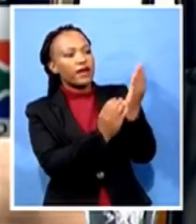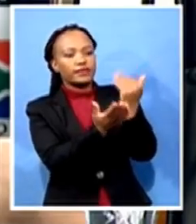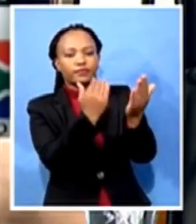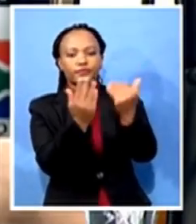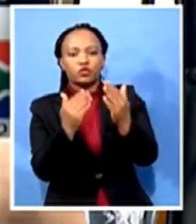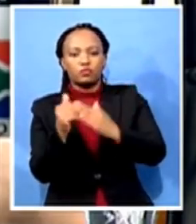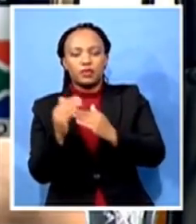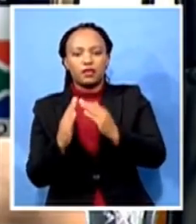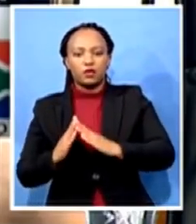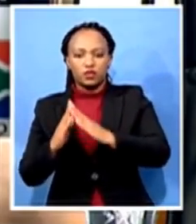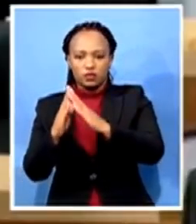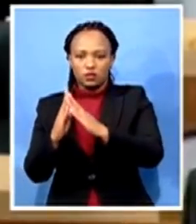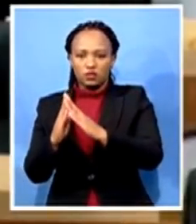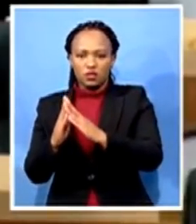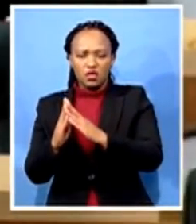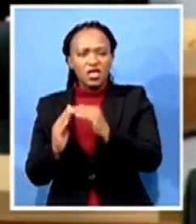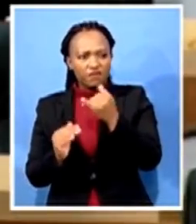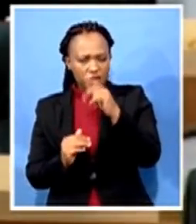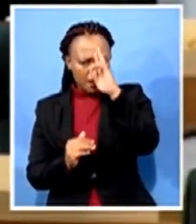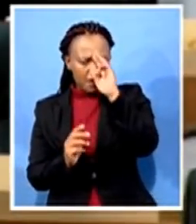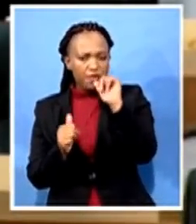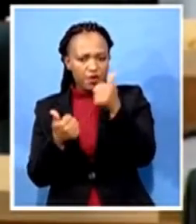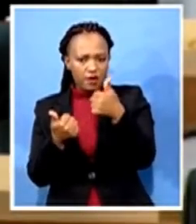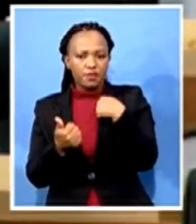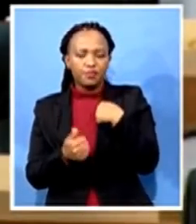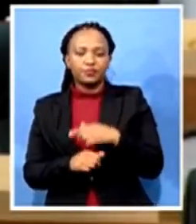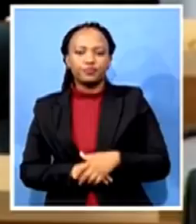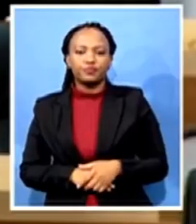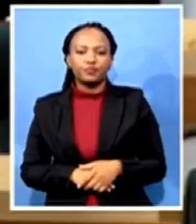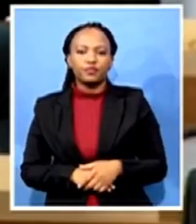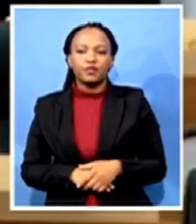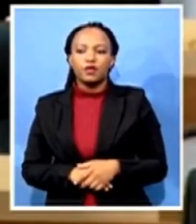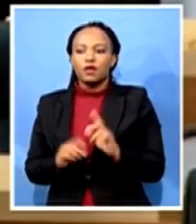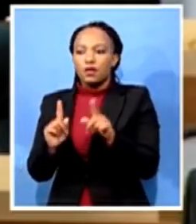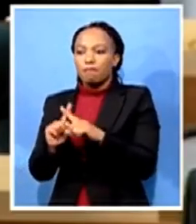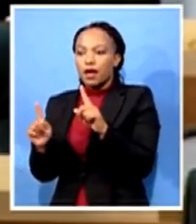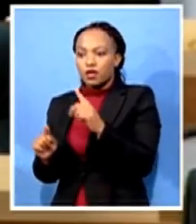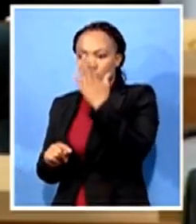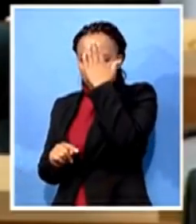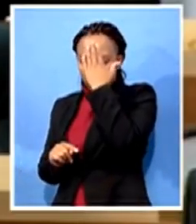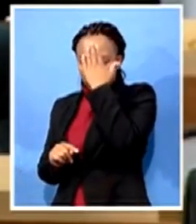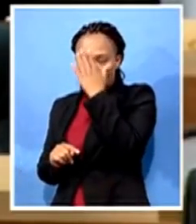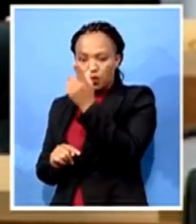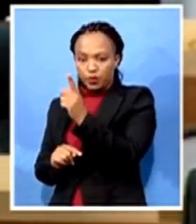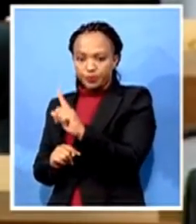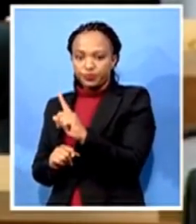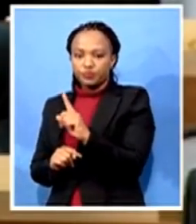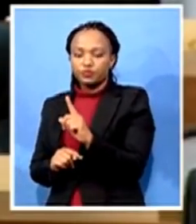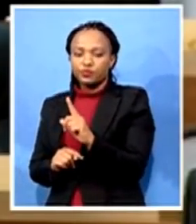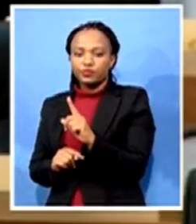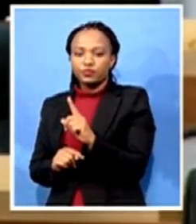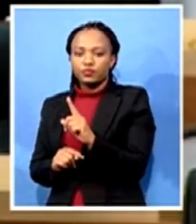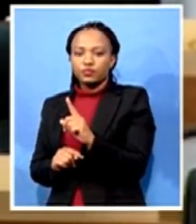remember. Yes, but we know, don't we, Mr. Zwane, that this